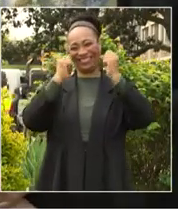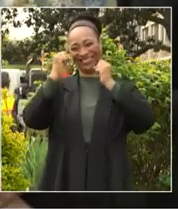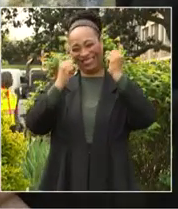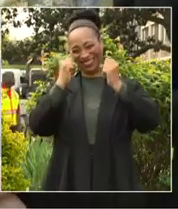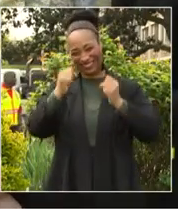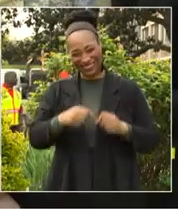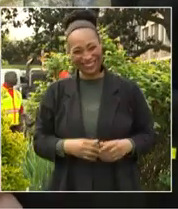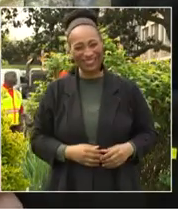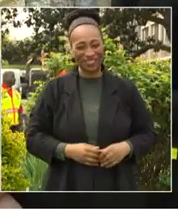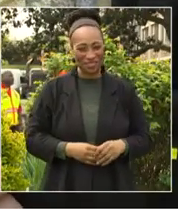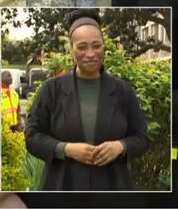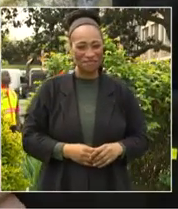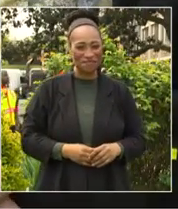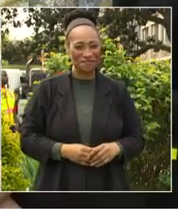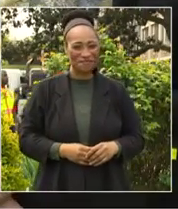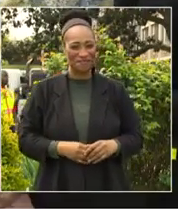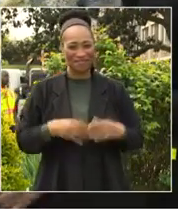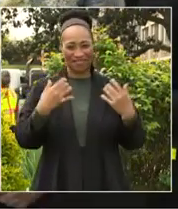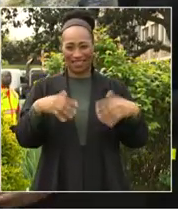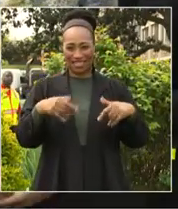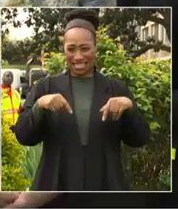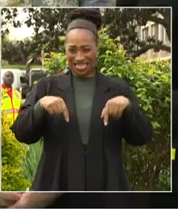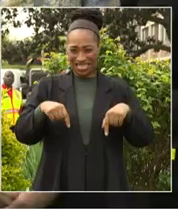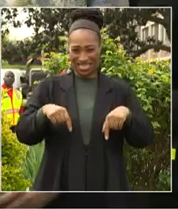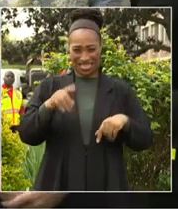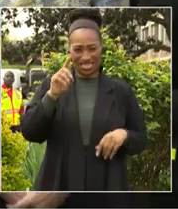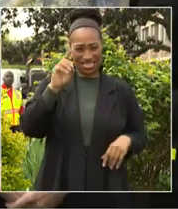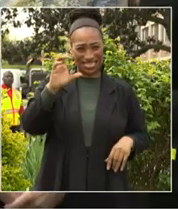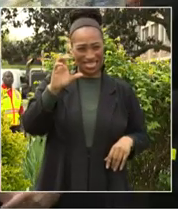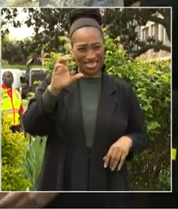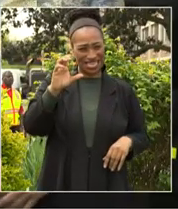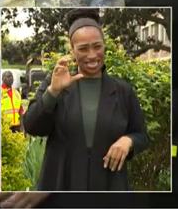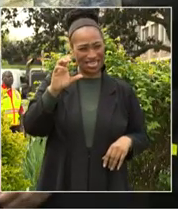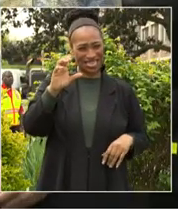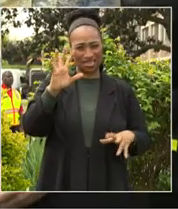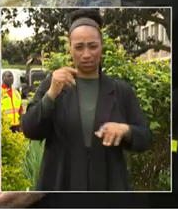Now, there's a tradition in D.C. that the mayor jumps in the pool.